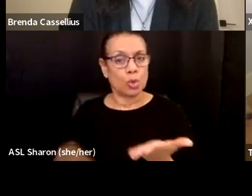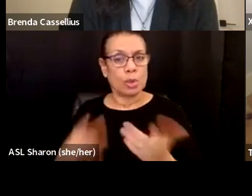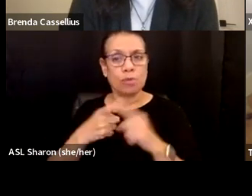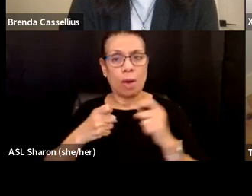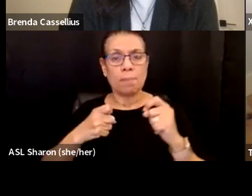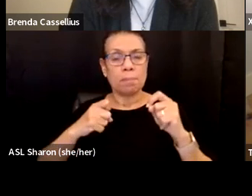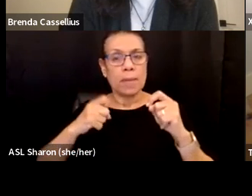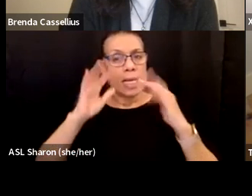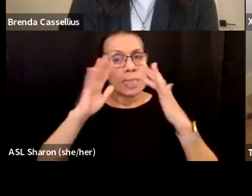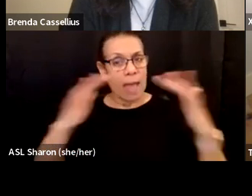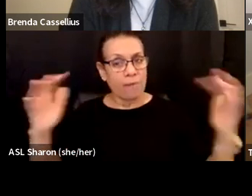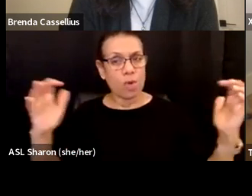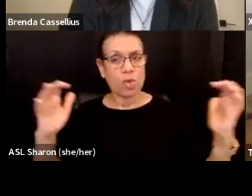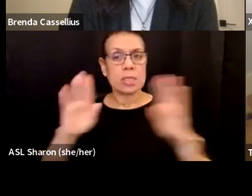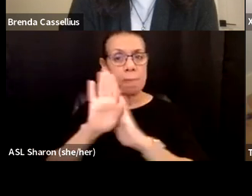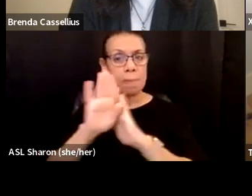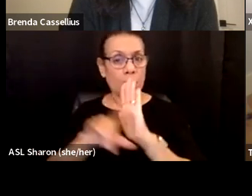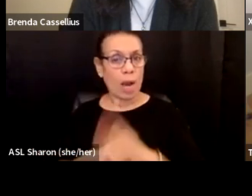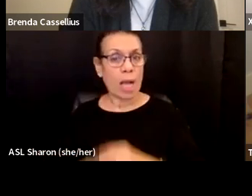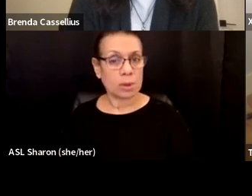diverse uh backgrounds